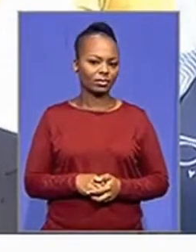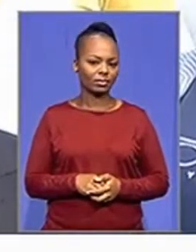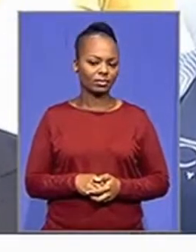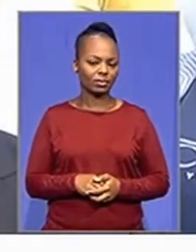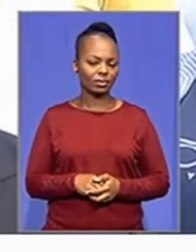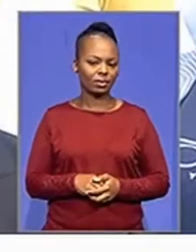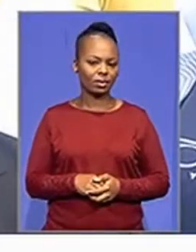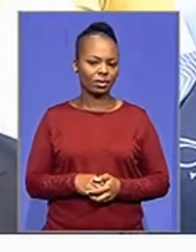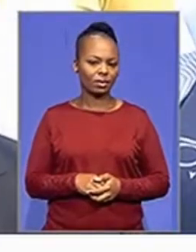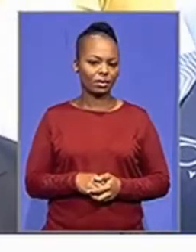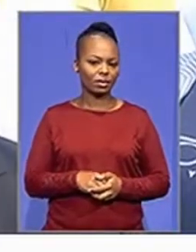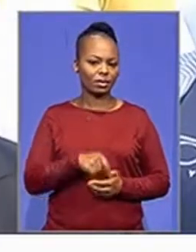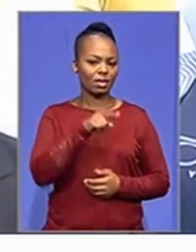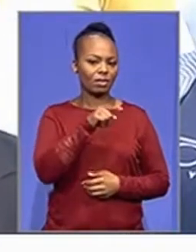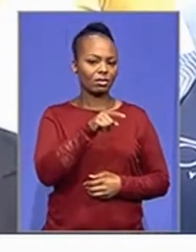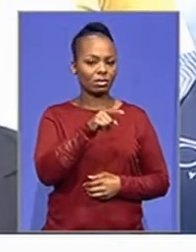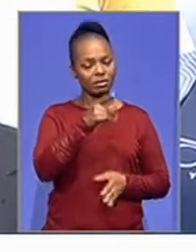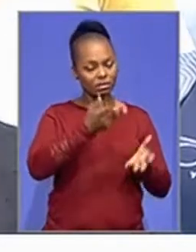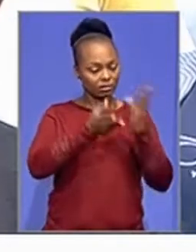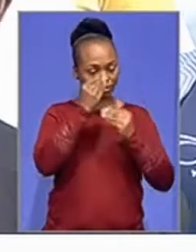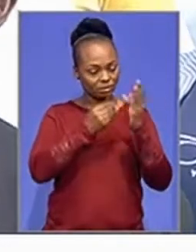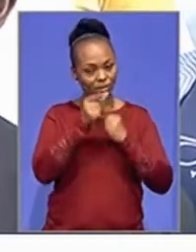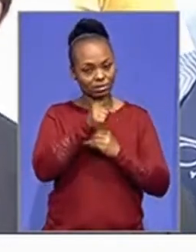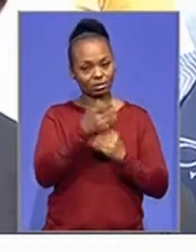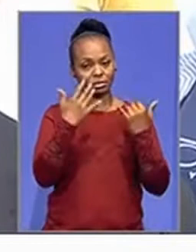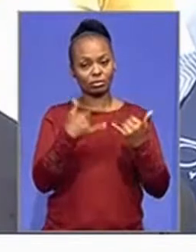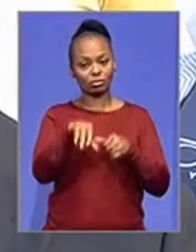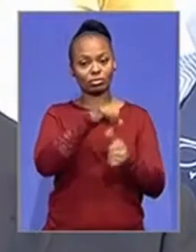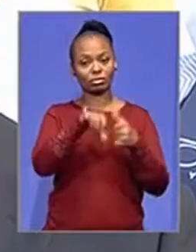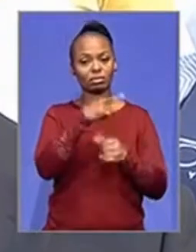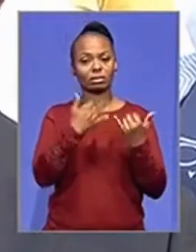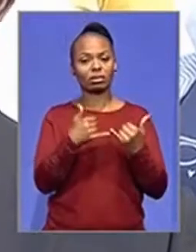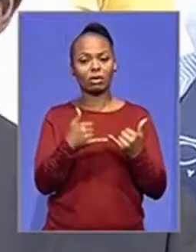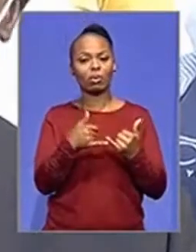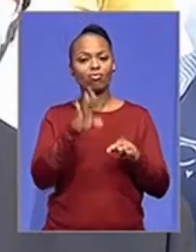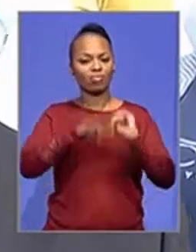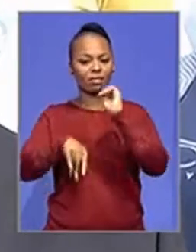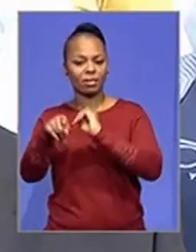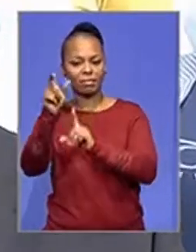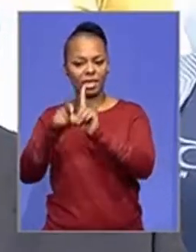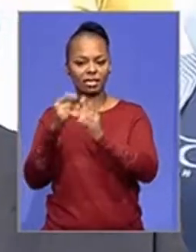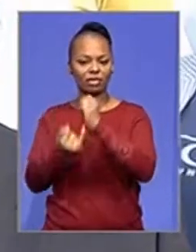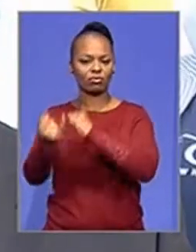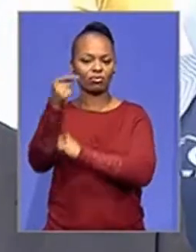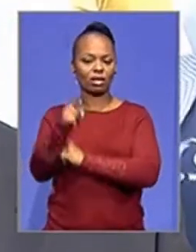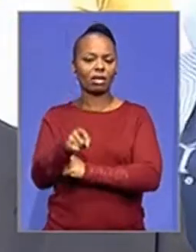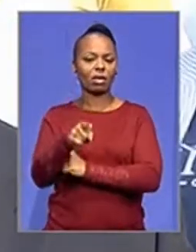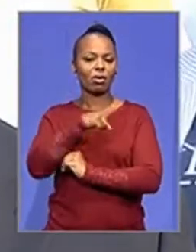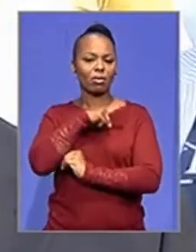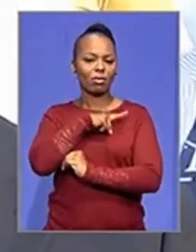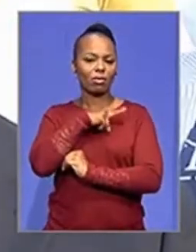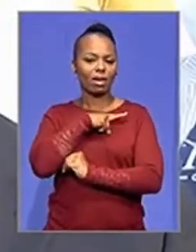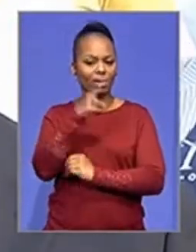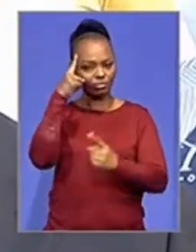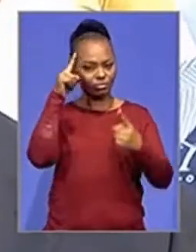that we live in a society where there could be trumped up charges against individuals which are aimed